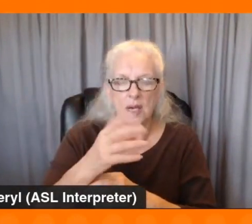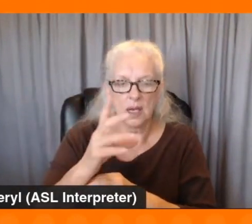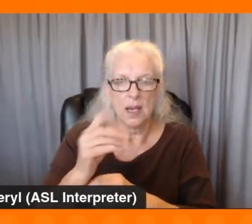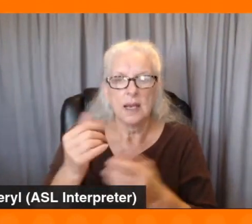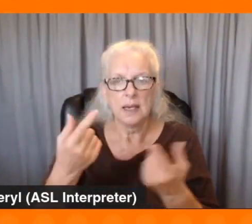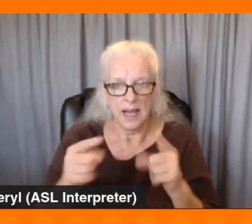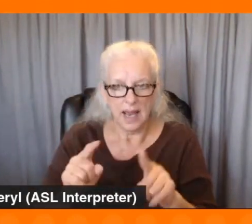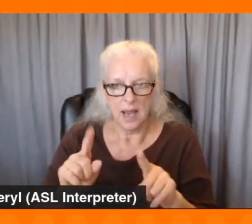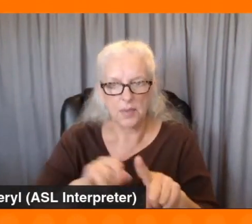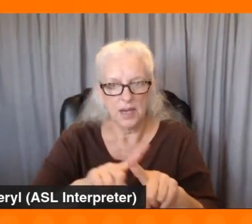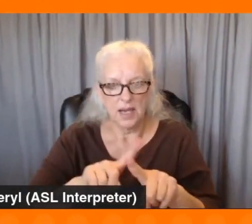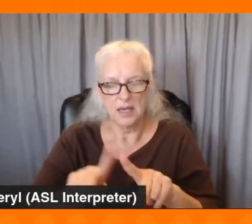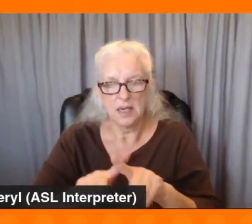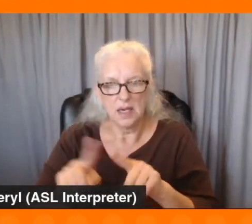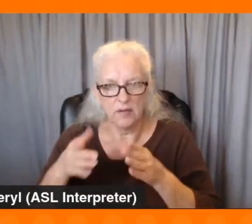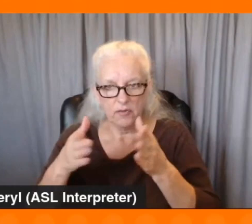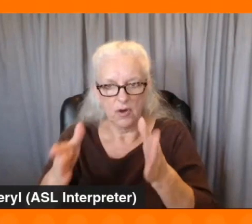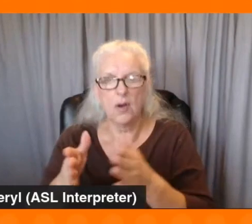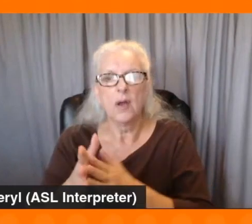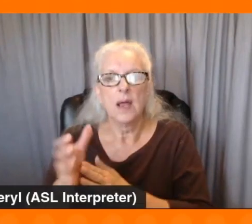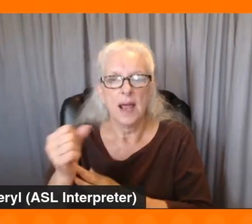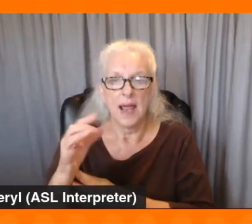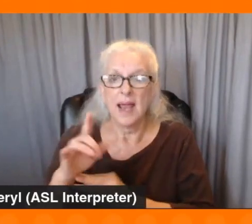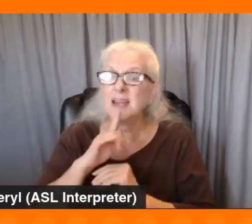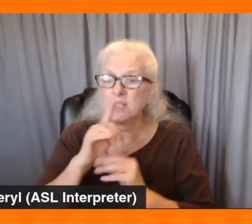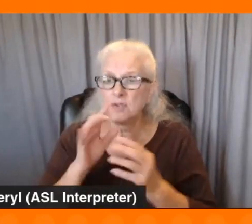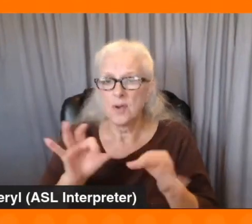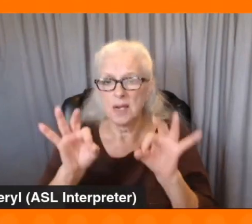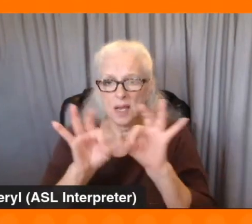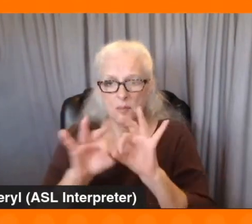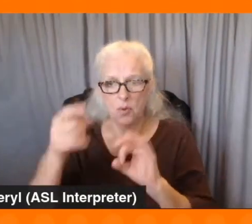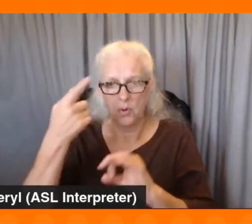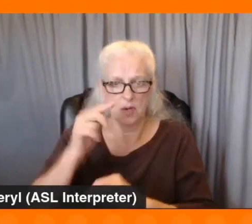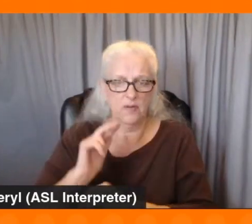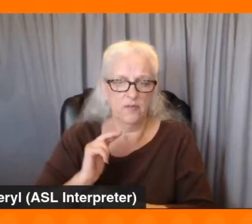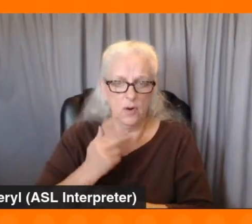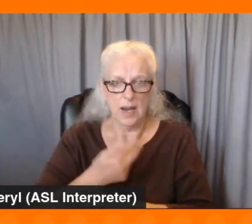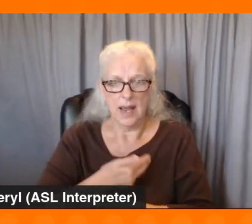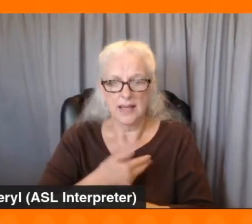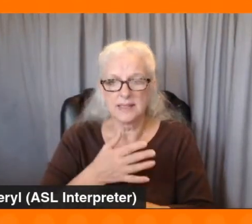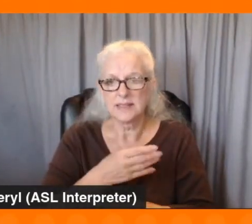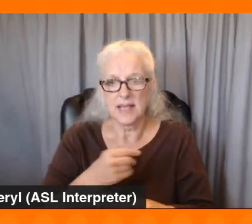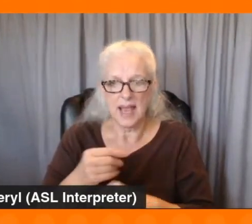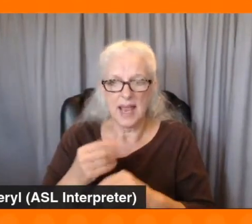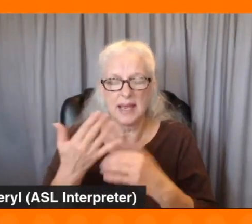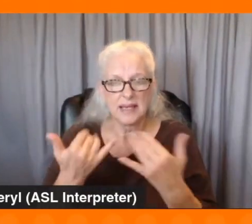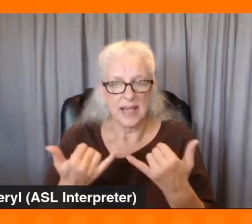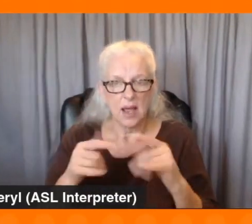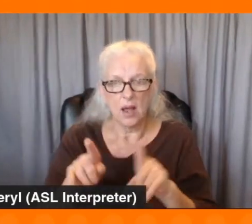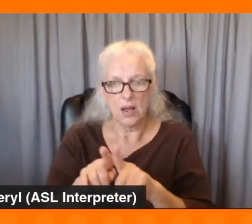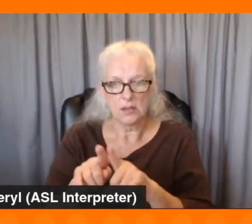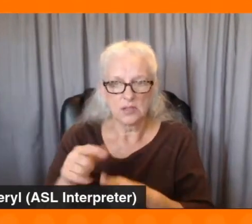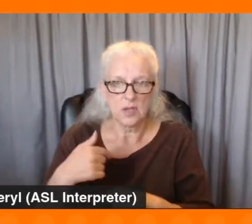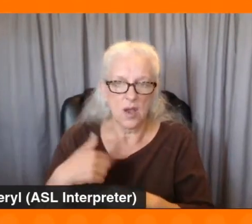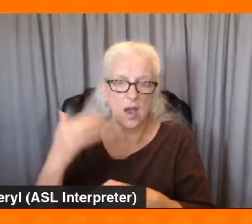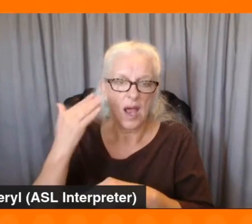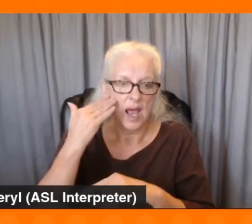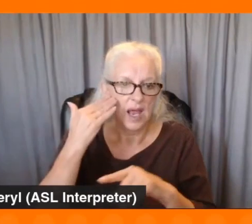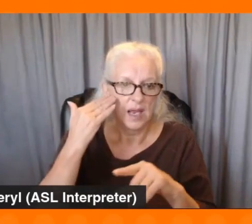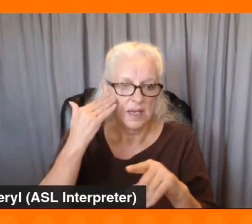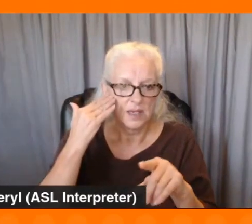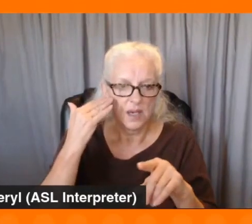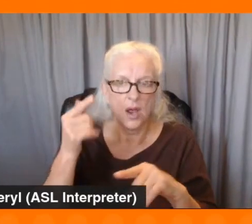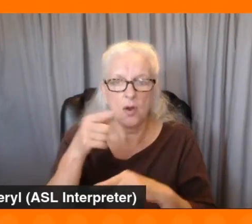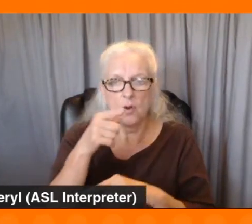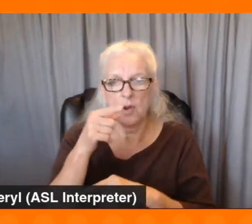like CB and Mitch discussed, is very important for us. And apart from that, I also know that Prashant, you're going to